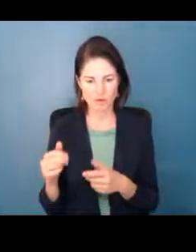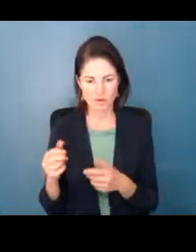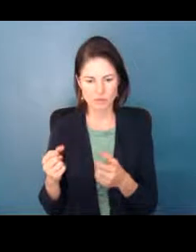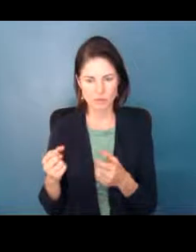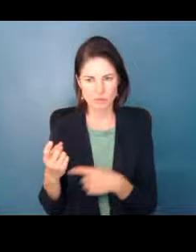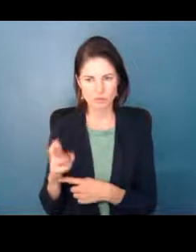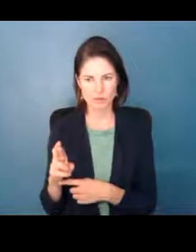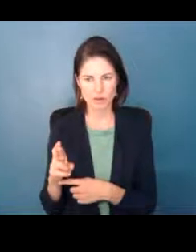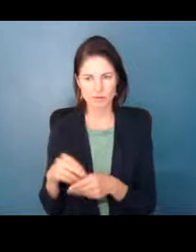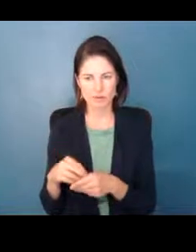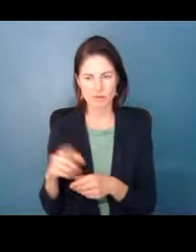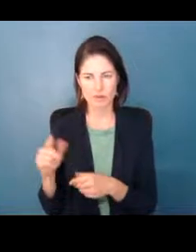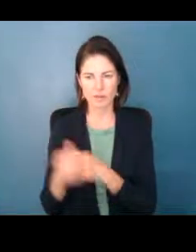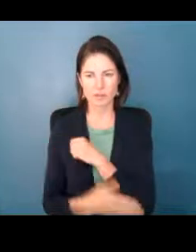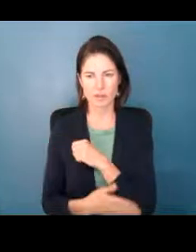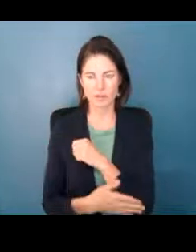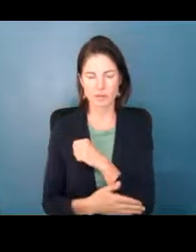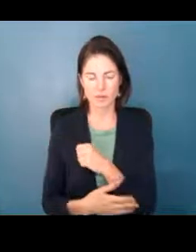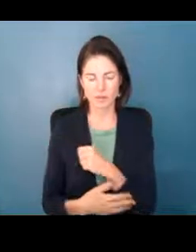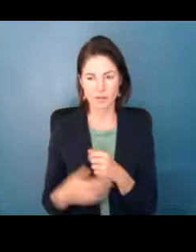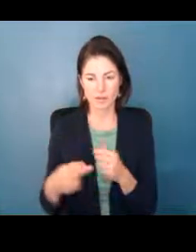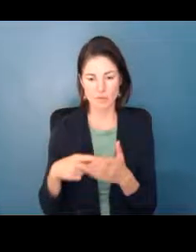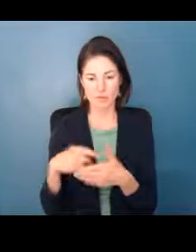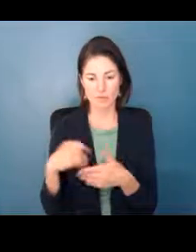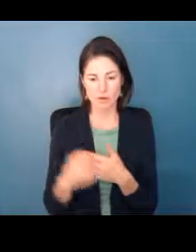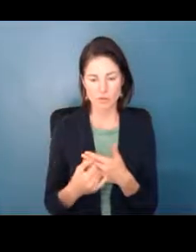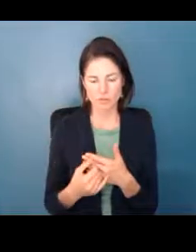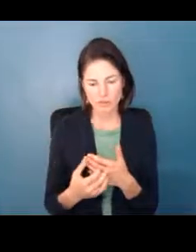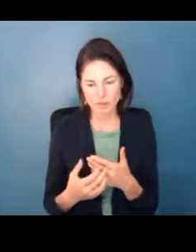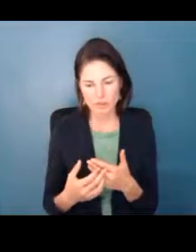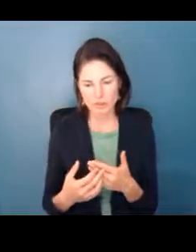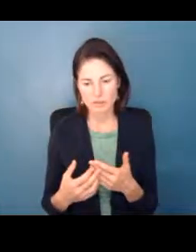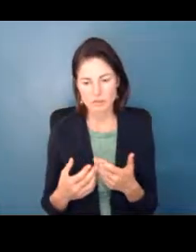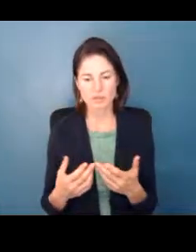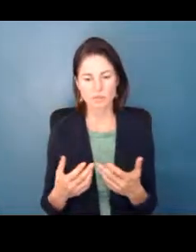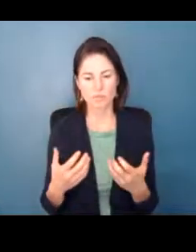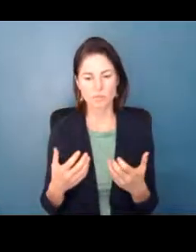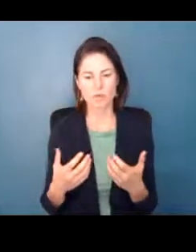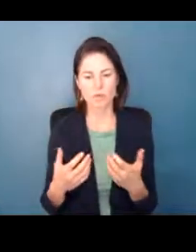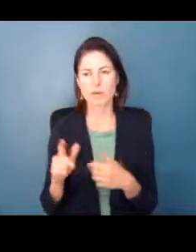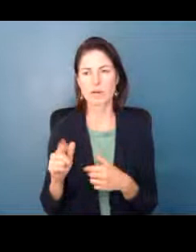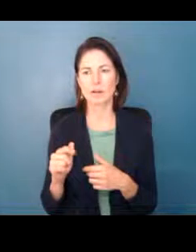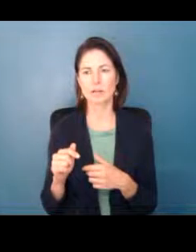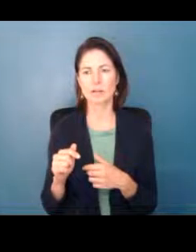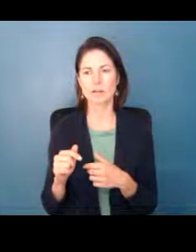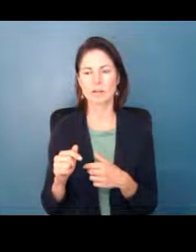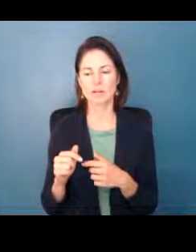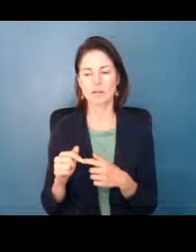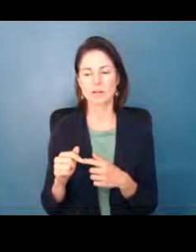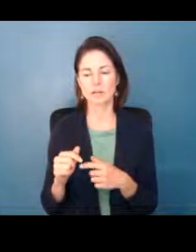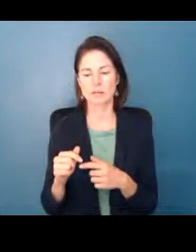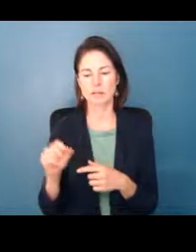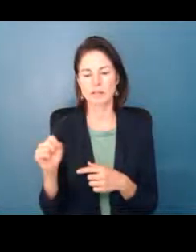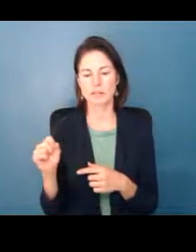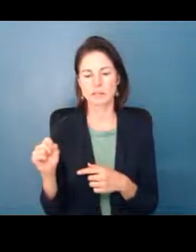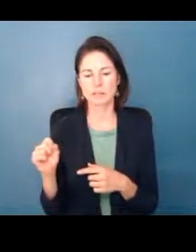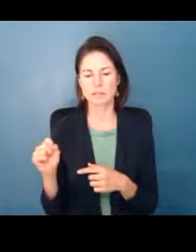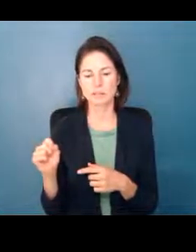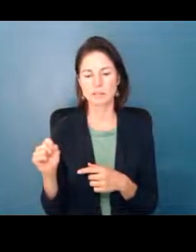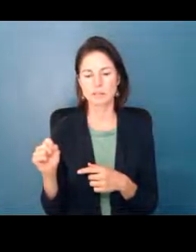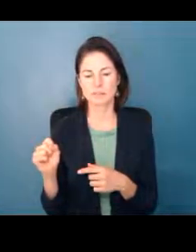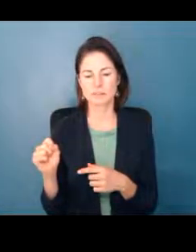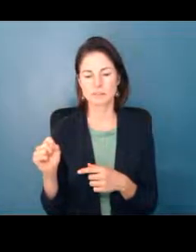County. This project was at the scoring threshold for funding in the Los Angeles County portion of SCAG's 2021